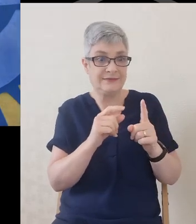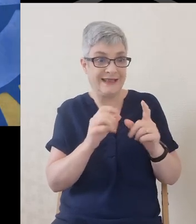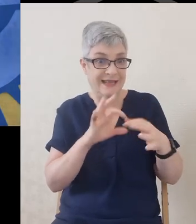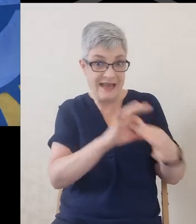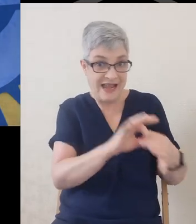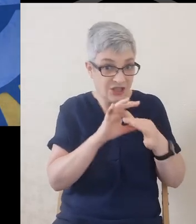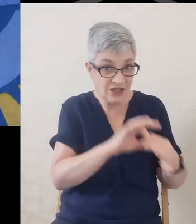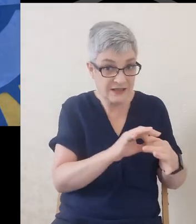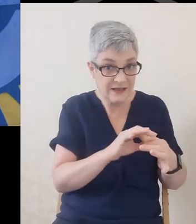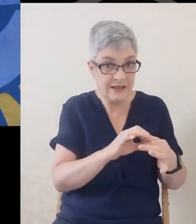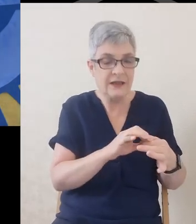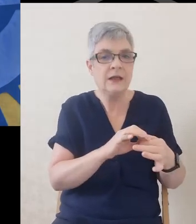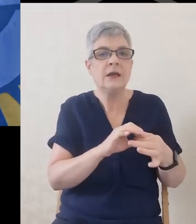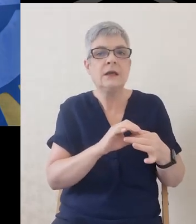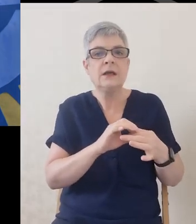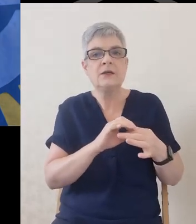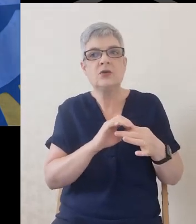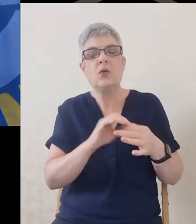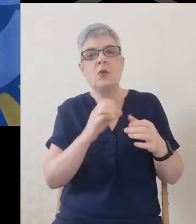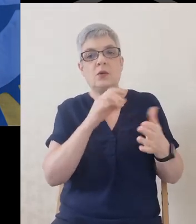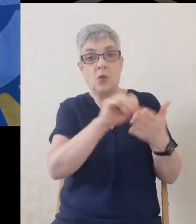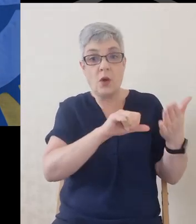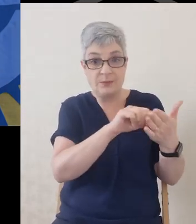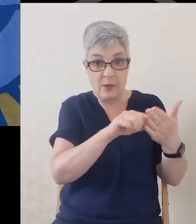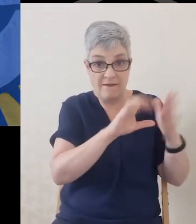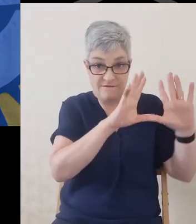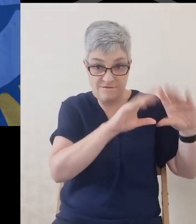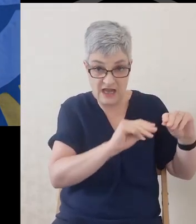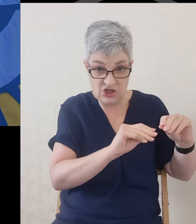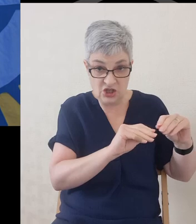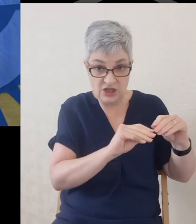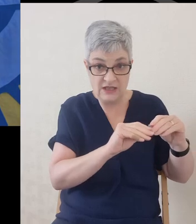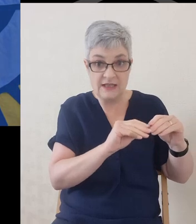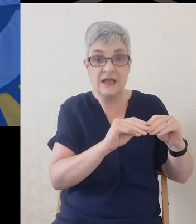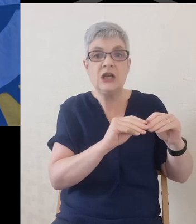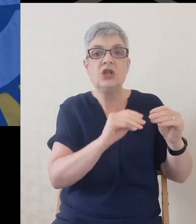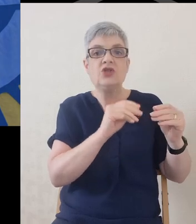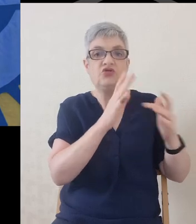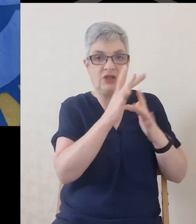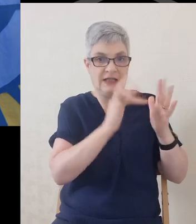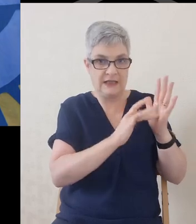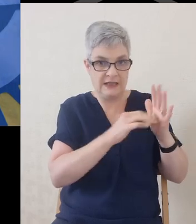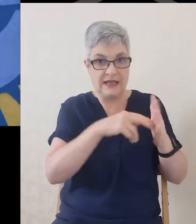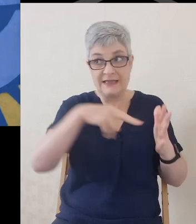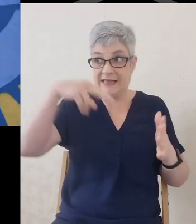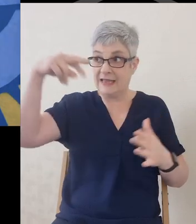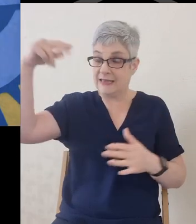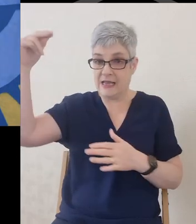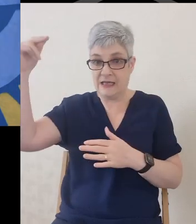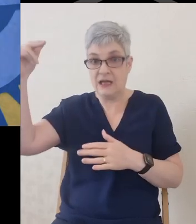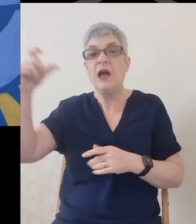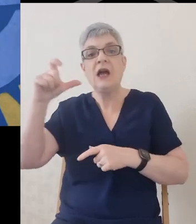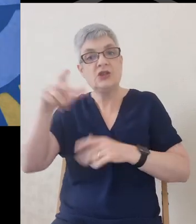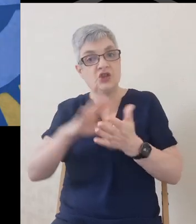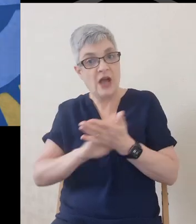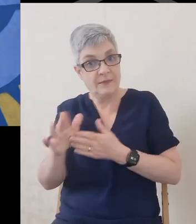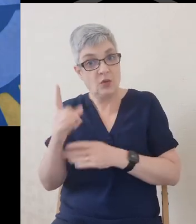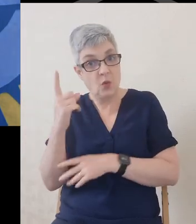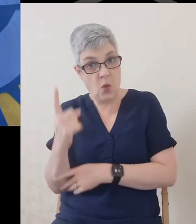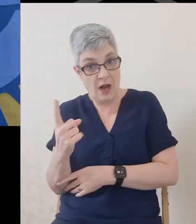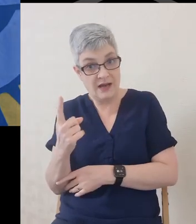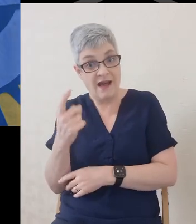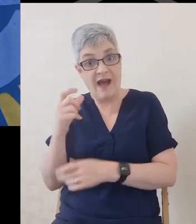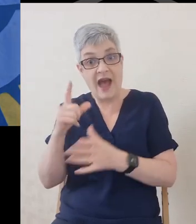that his Gospel, chapter 24, finishes with the story of Jesus ascending. And here in chapter 1 of Acts,